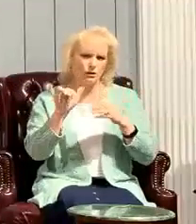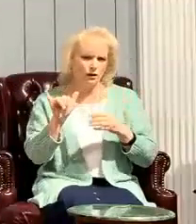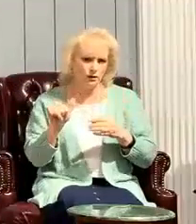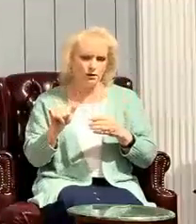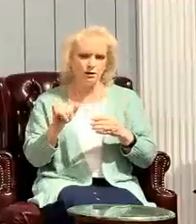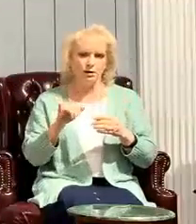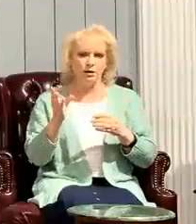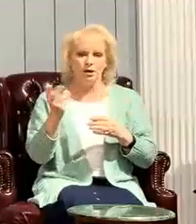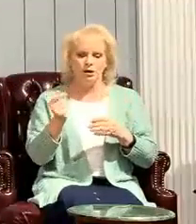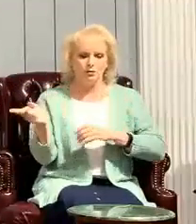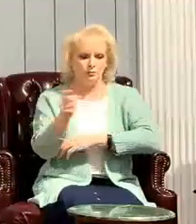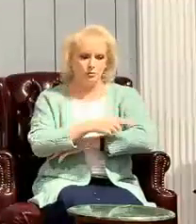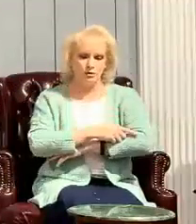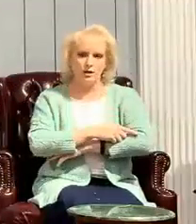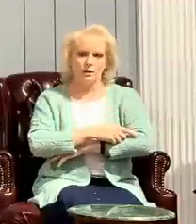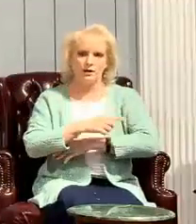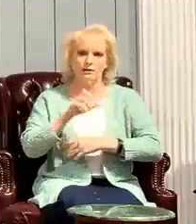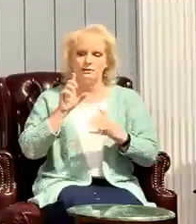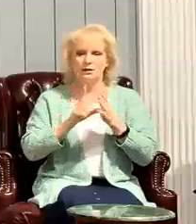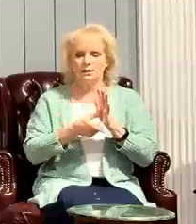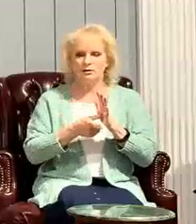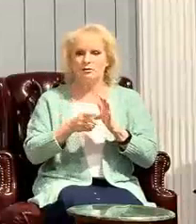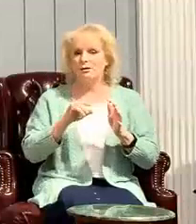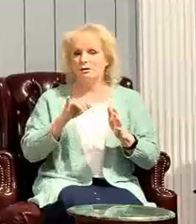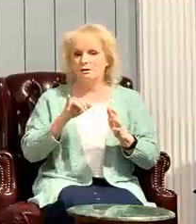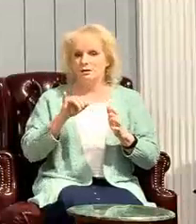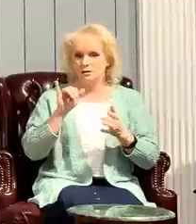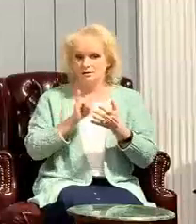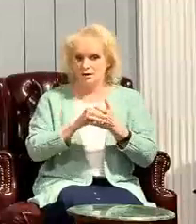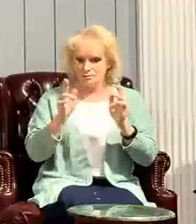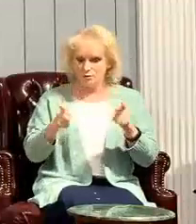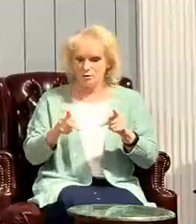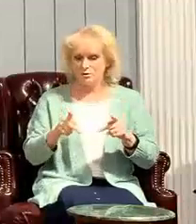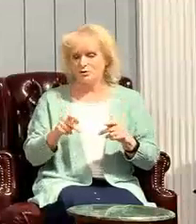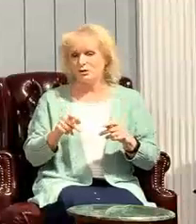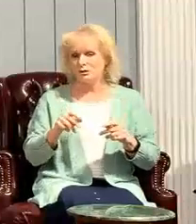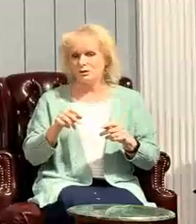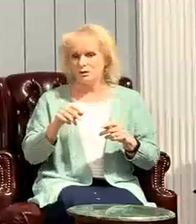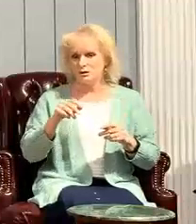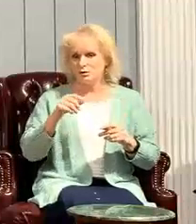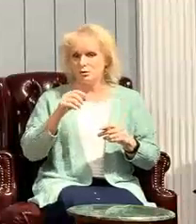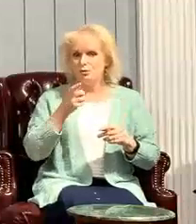a few days later, that person that I said was doing wickedly contacted me. why do you believe I am wicked?